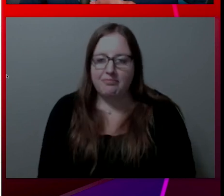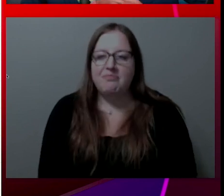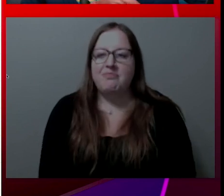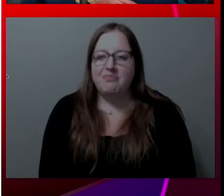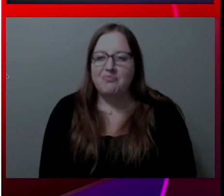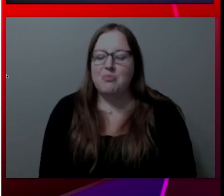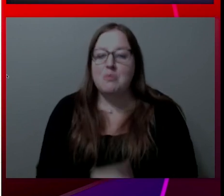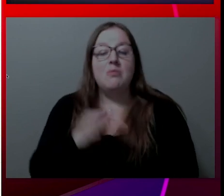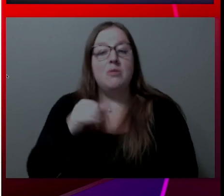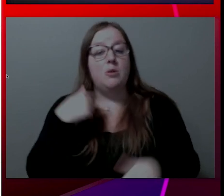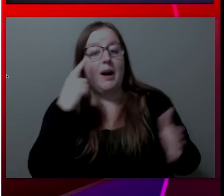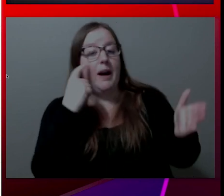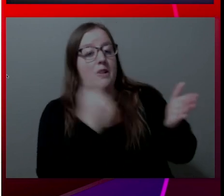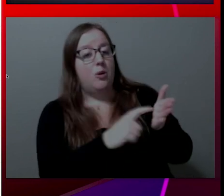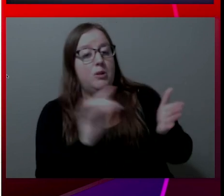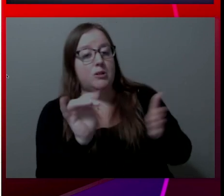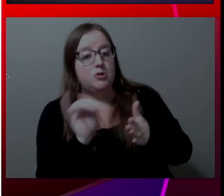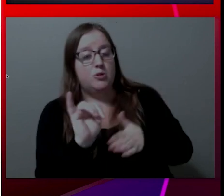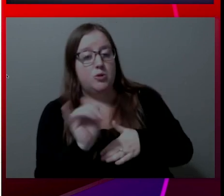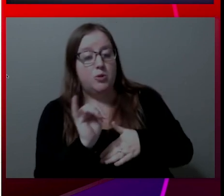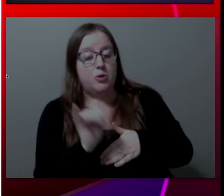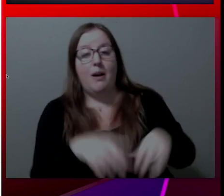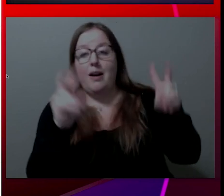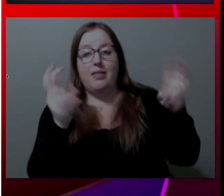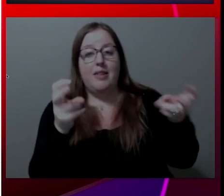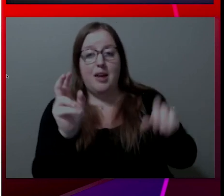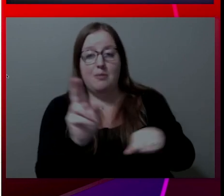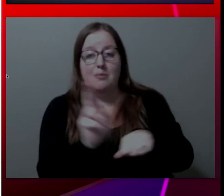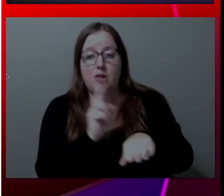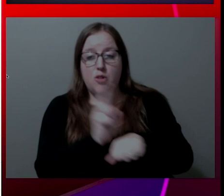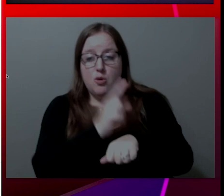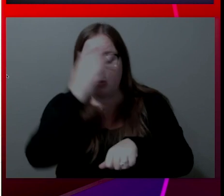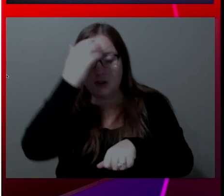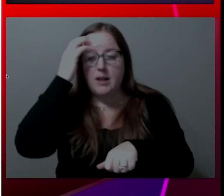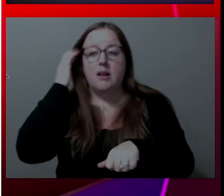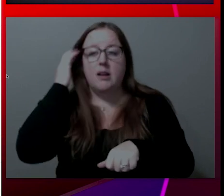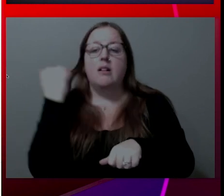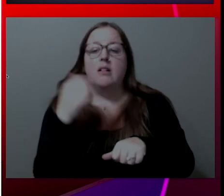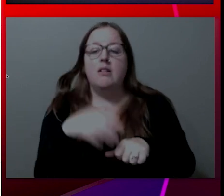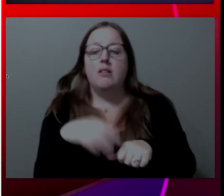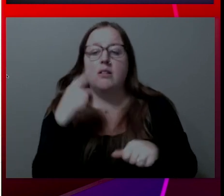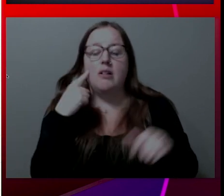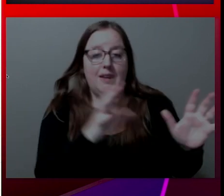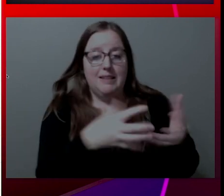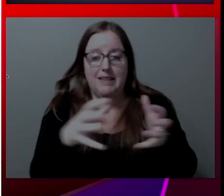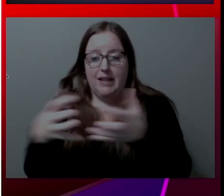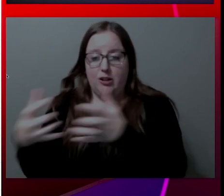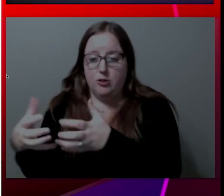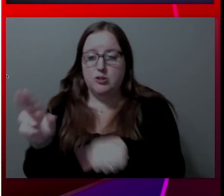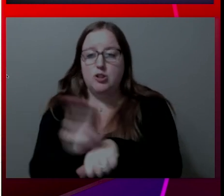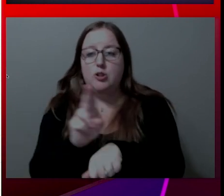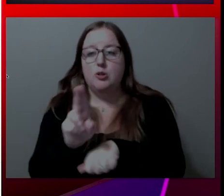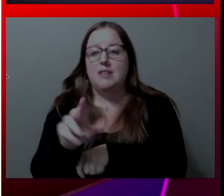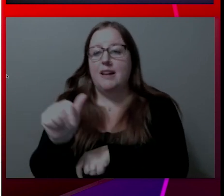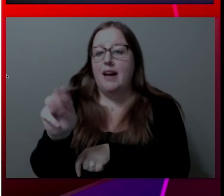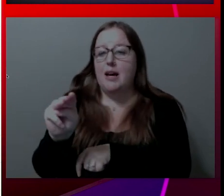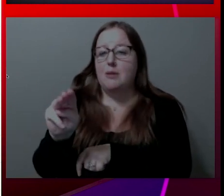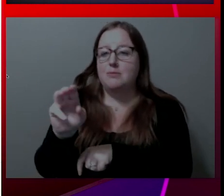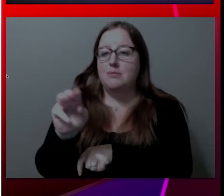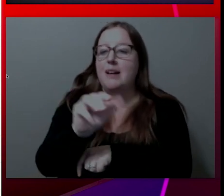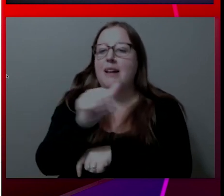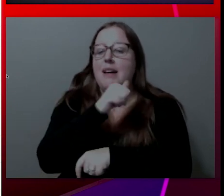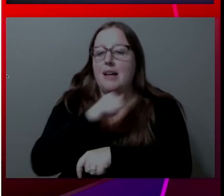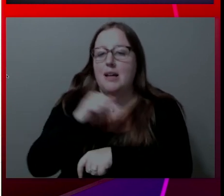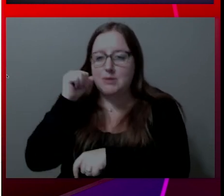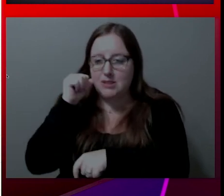I noticed a theme in here. You're using AWS Fargate for containers. You're using Amazon ECS to orchestrate